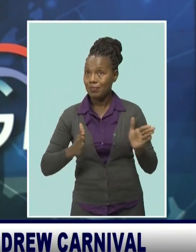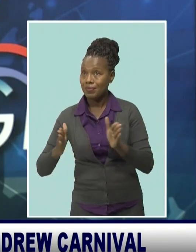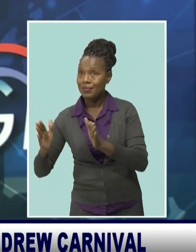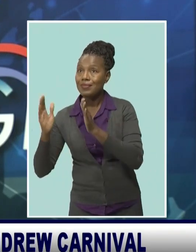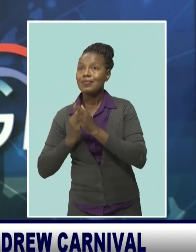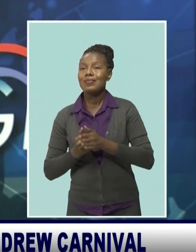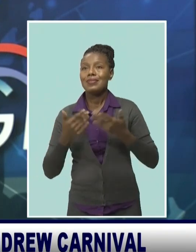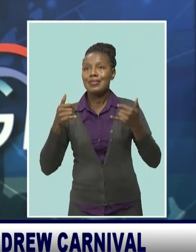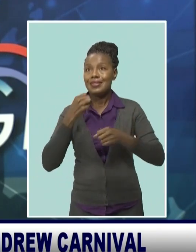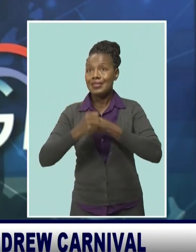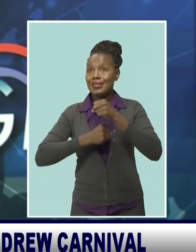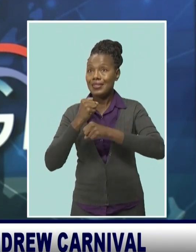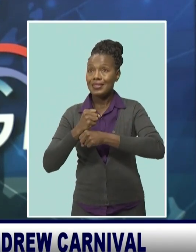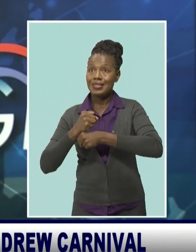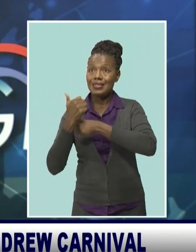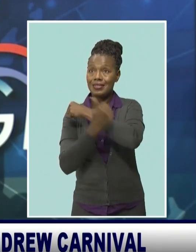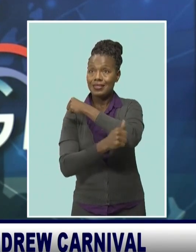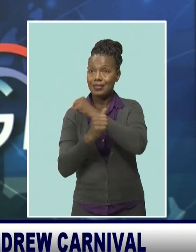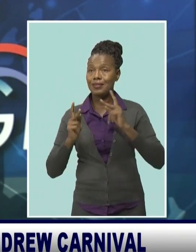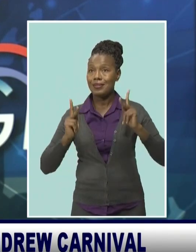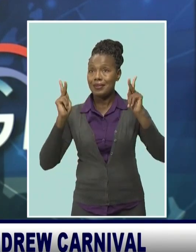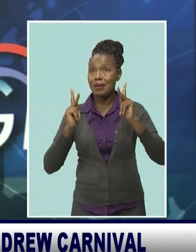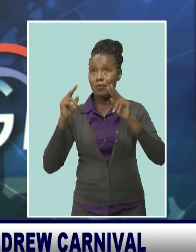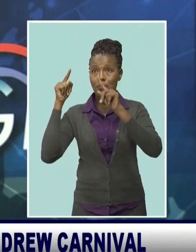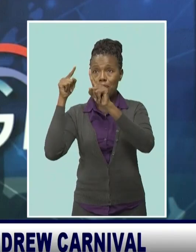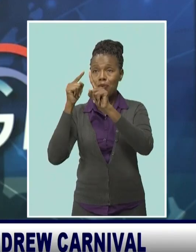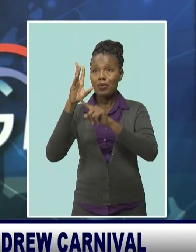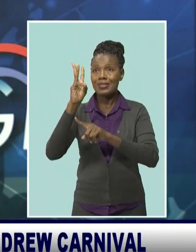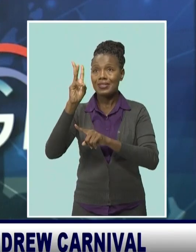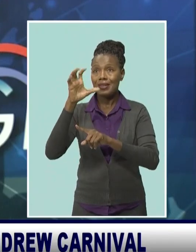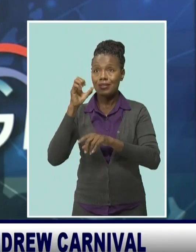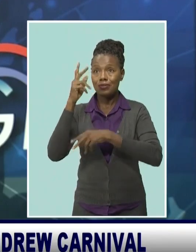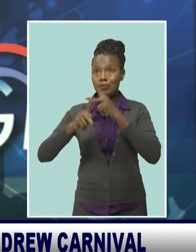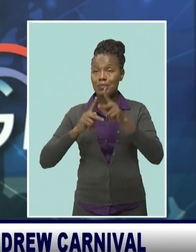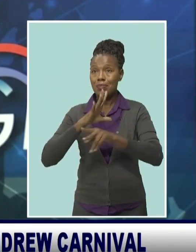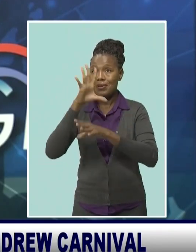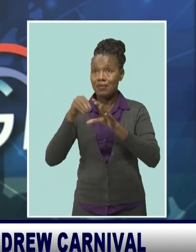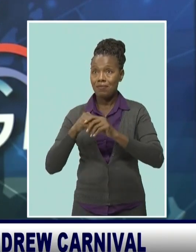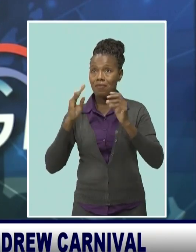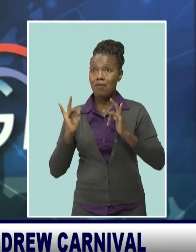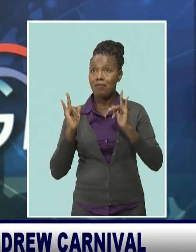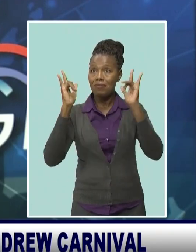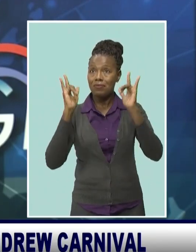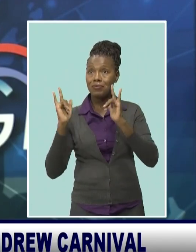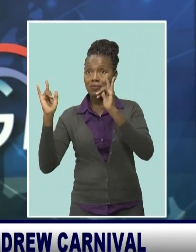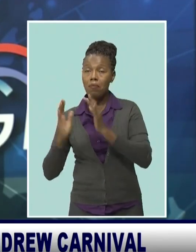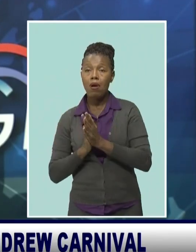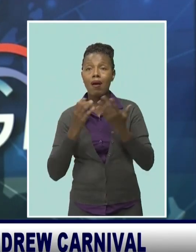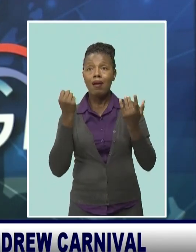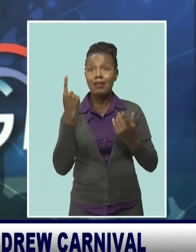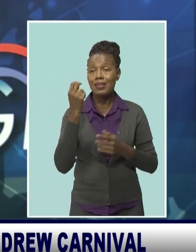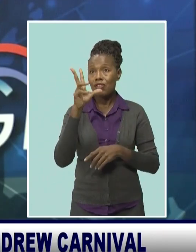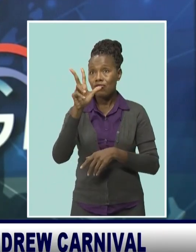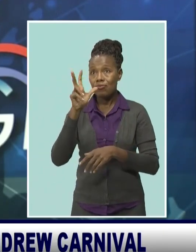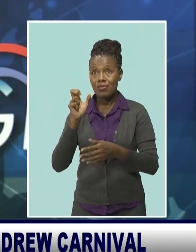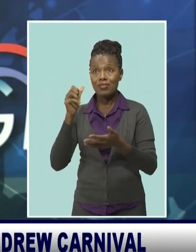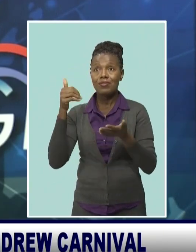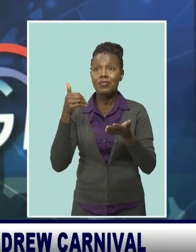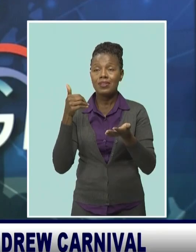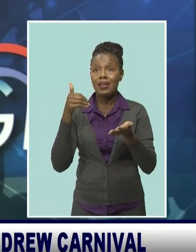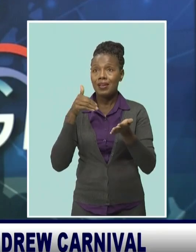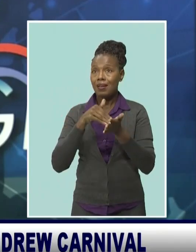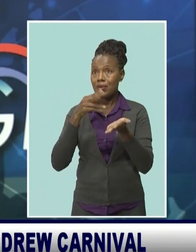to get 650 revelers on the road for that event on Independence Day. So far, just over 300 have registered for the jump,